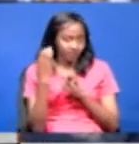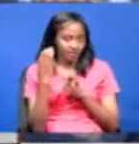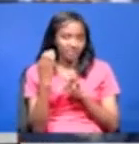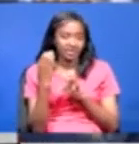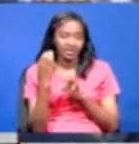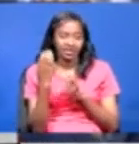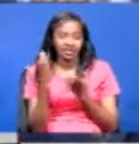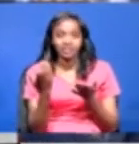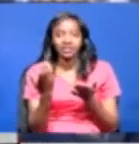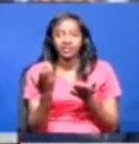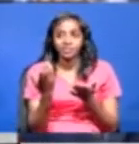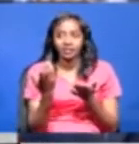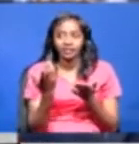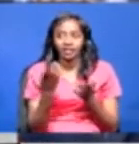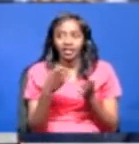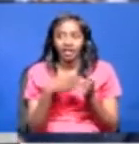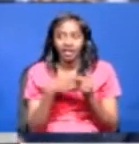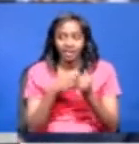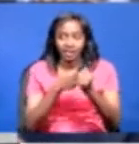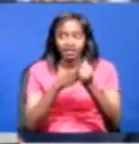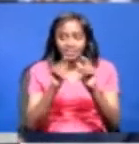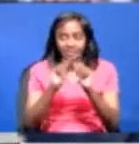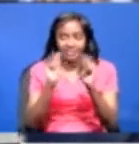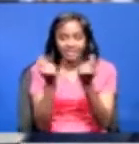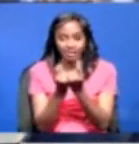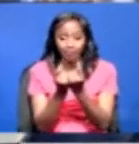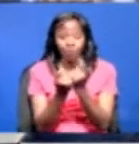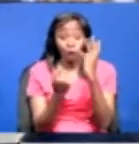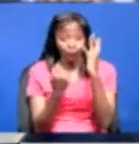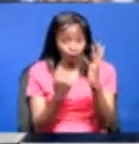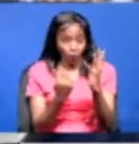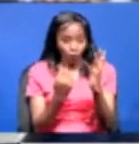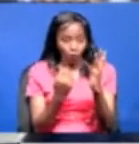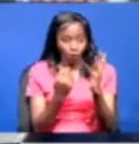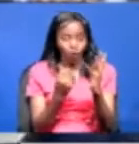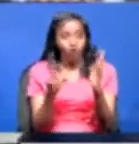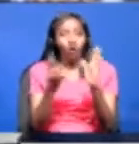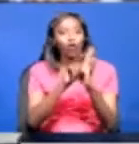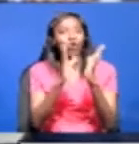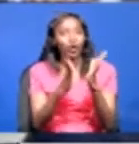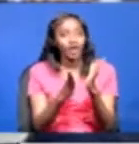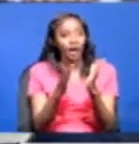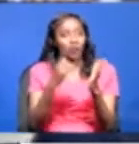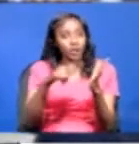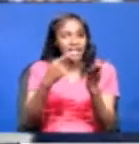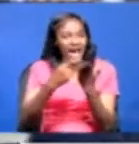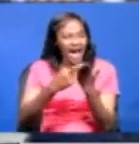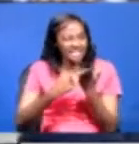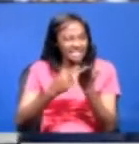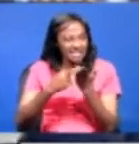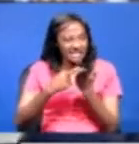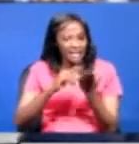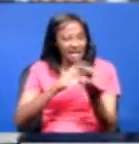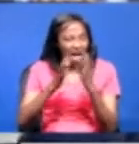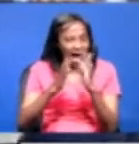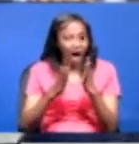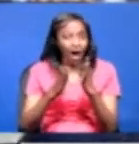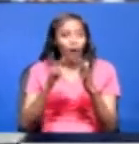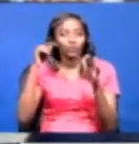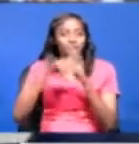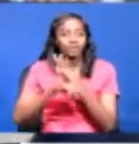to four lawyers. It is still being negotiated, and we're expecting that the guidelines will be